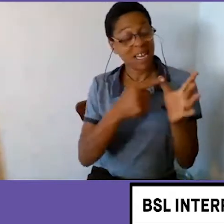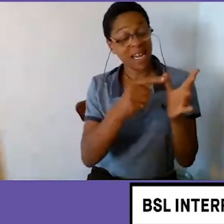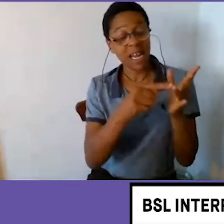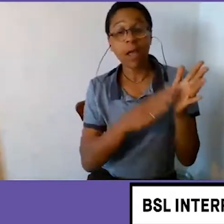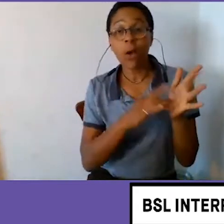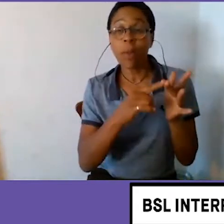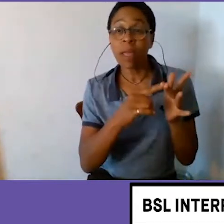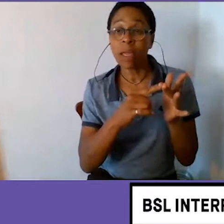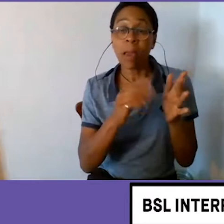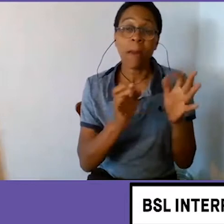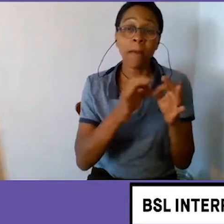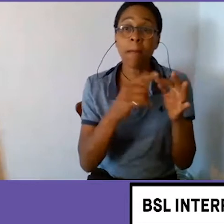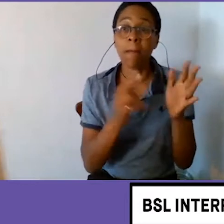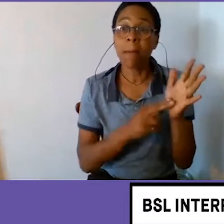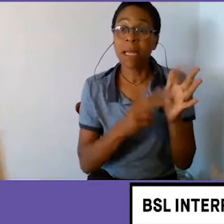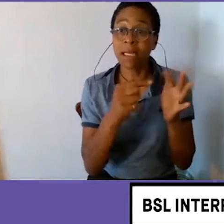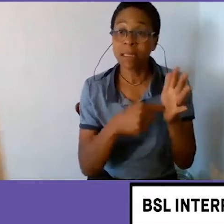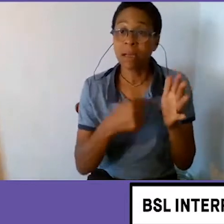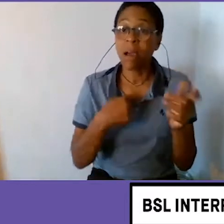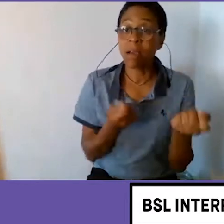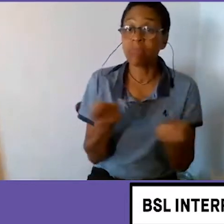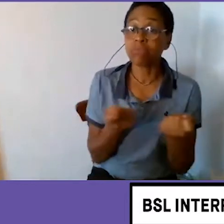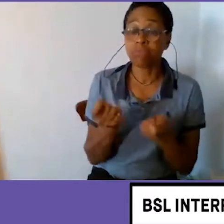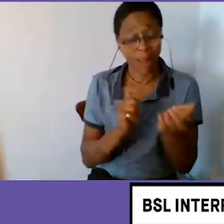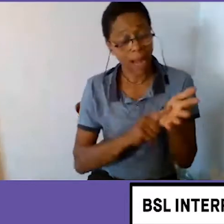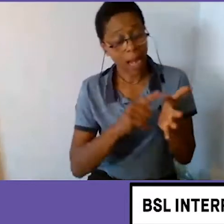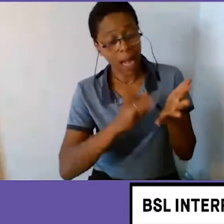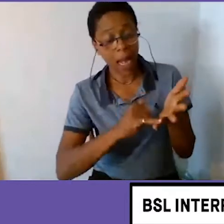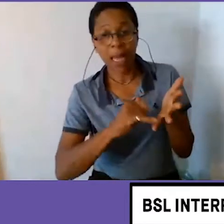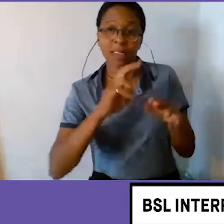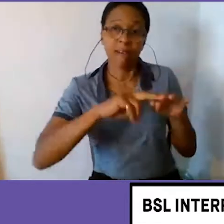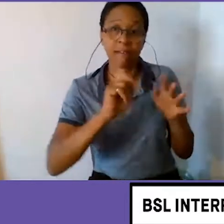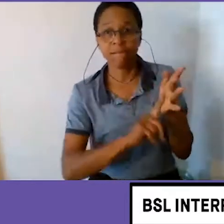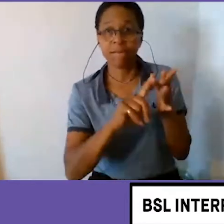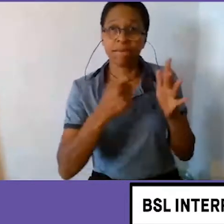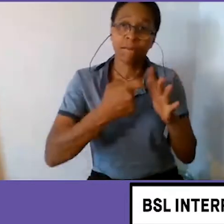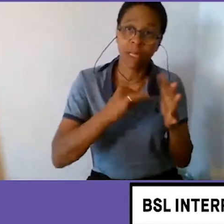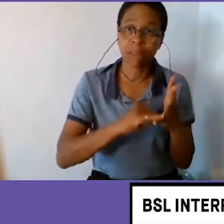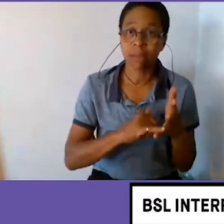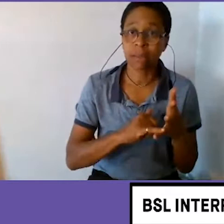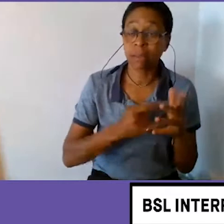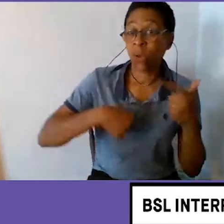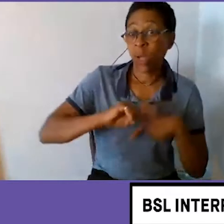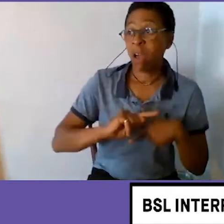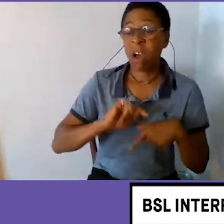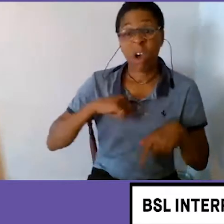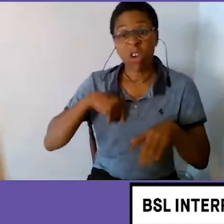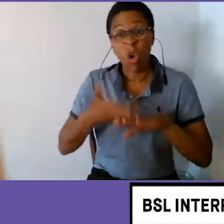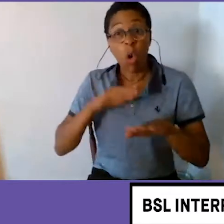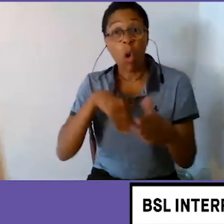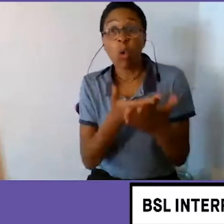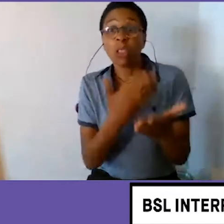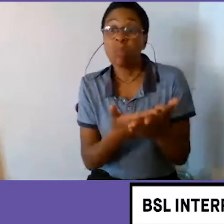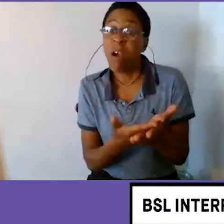Lesflicks. We are a lesbian, bisexual, queer women's video on demand platform, website and events company. We launched